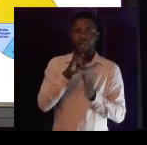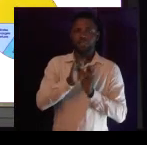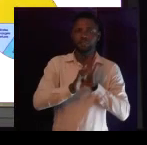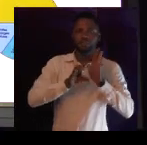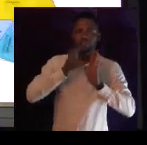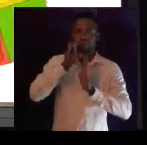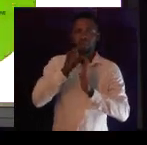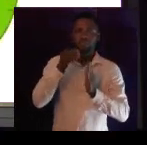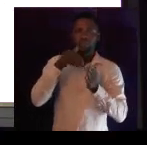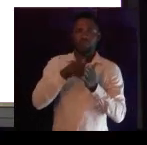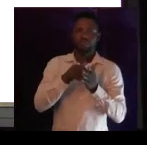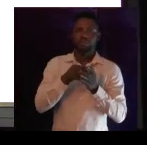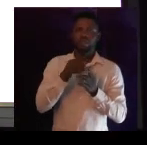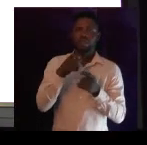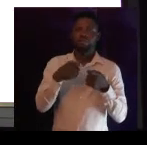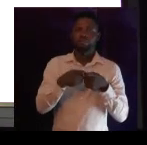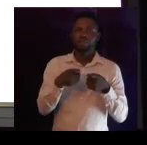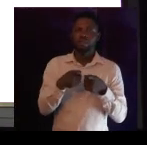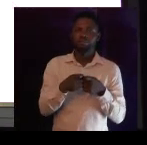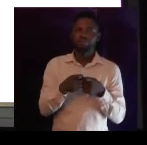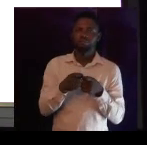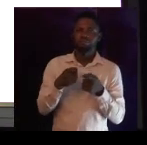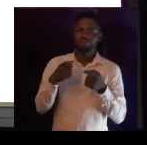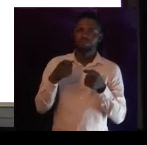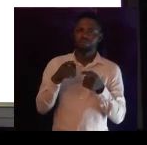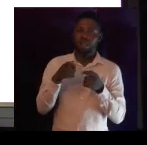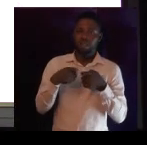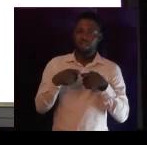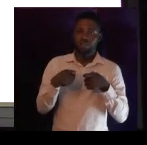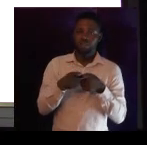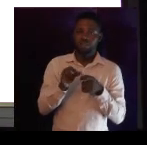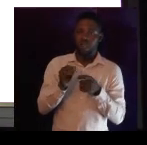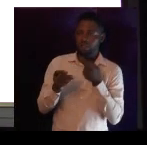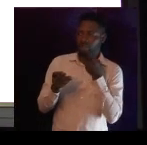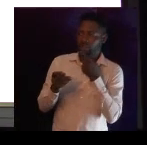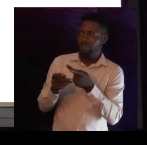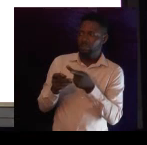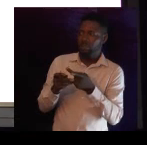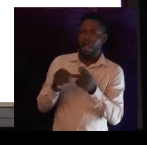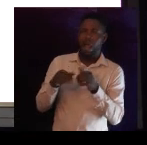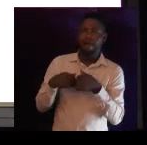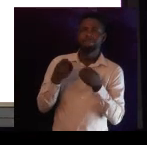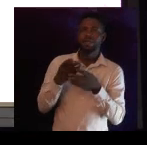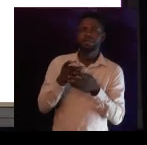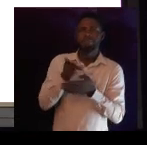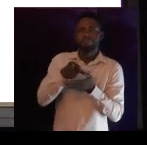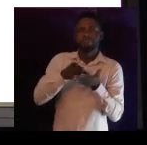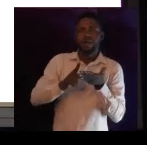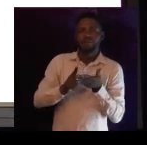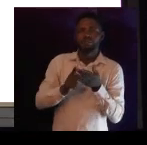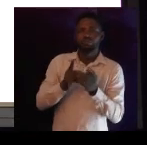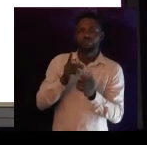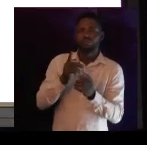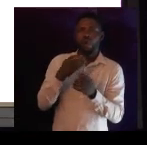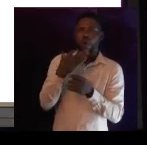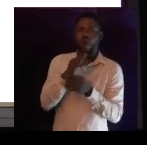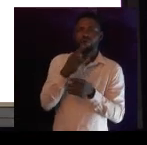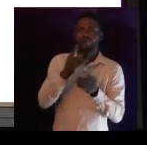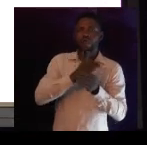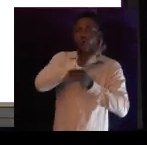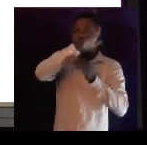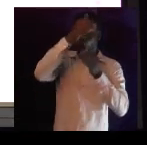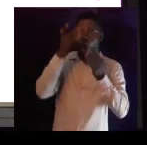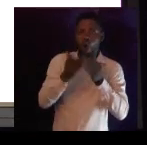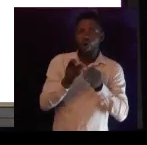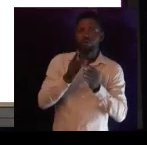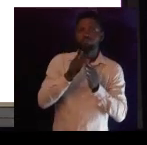again and see electricity. So I look for electricity. It is right here. How many parts